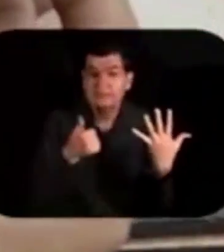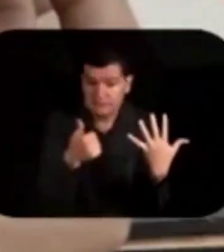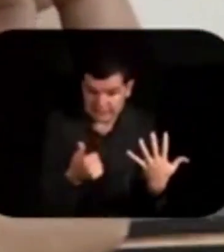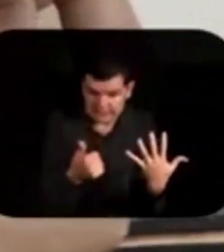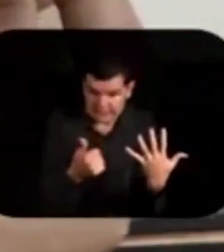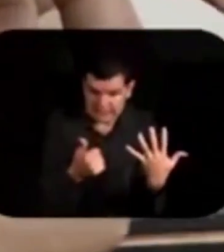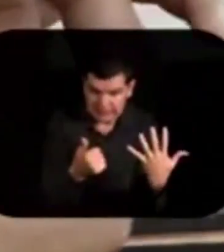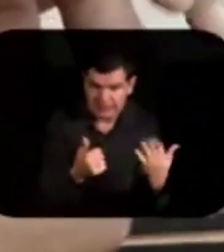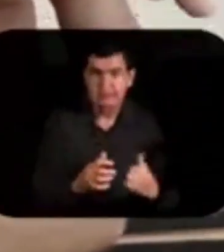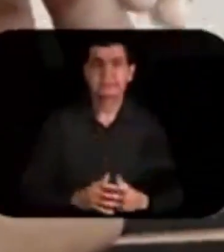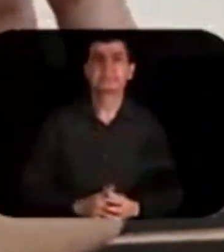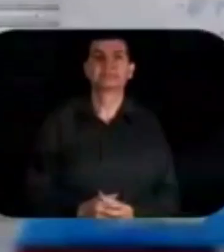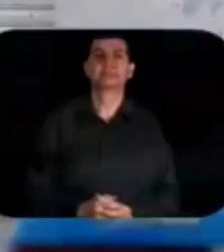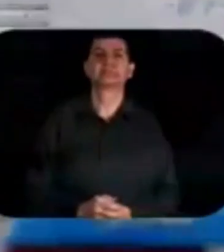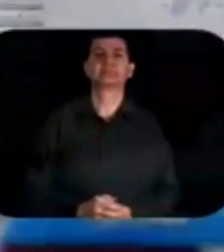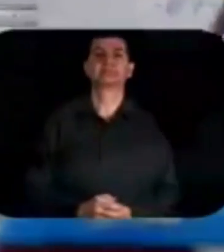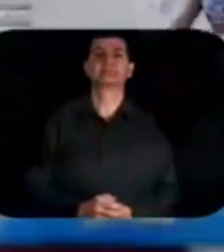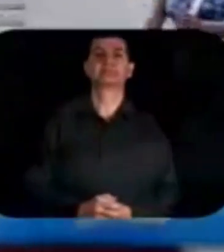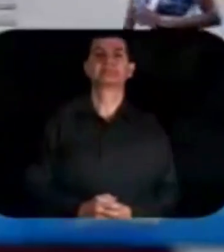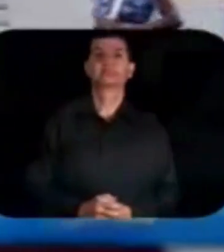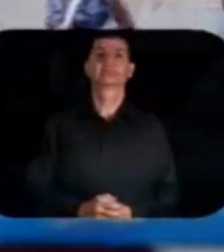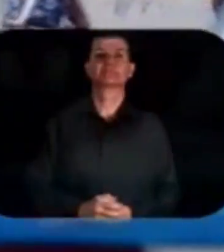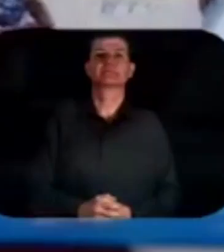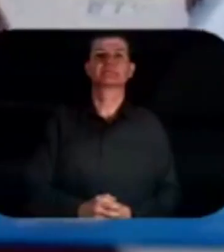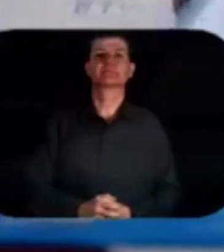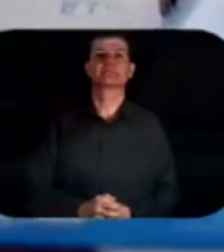five, six.